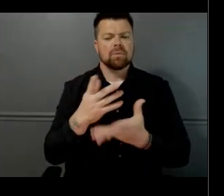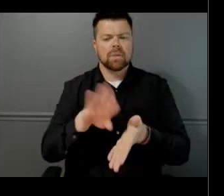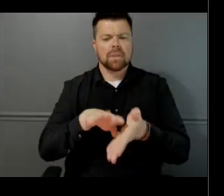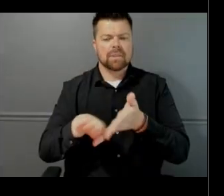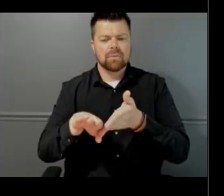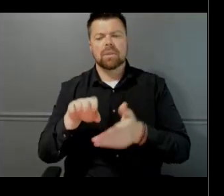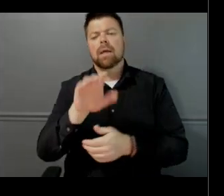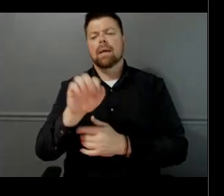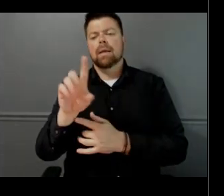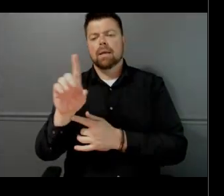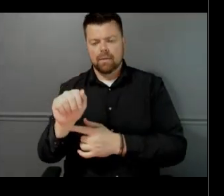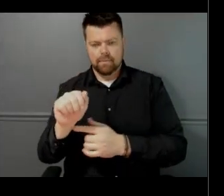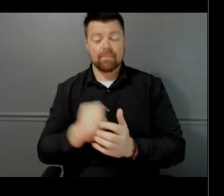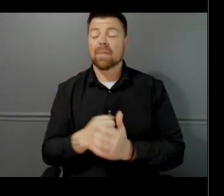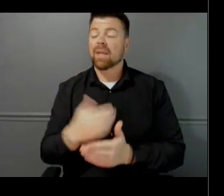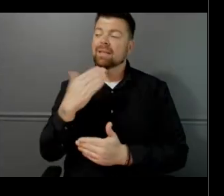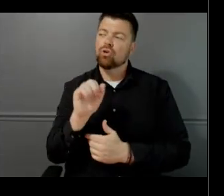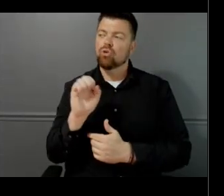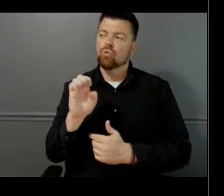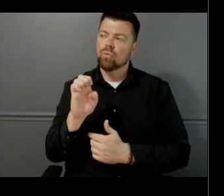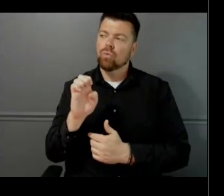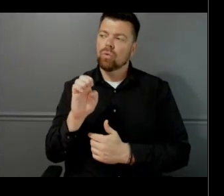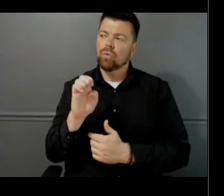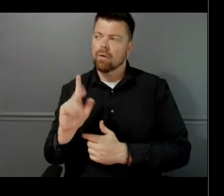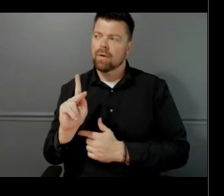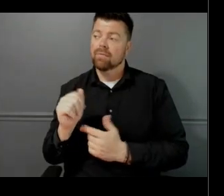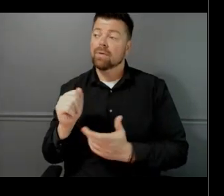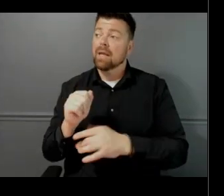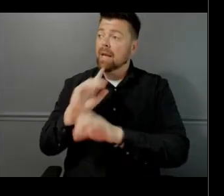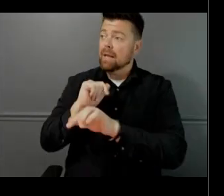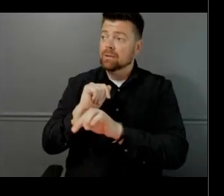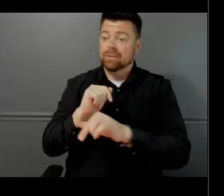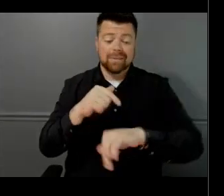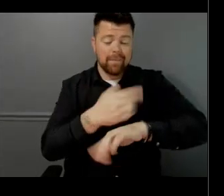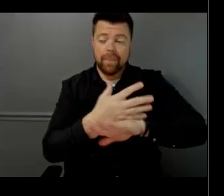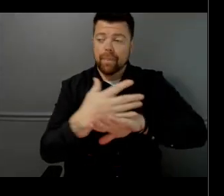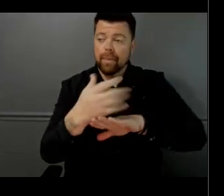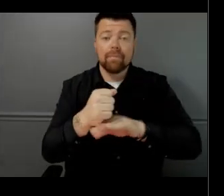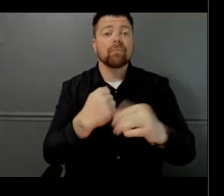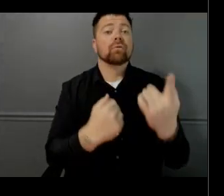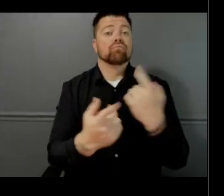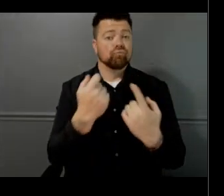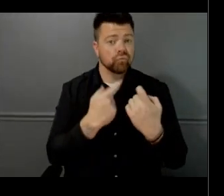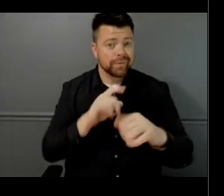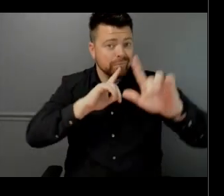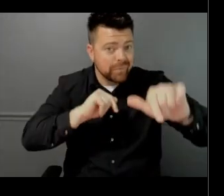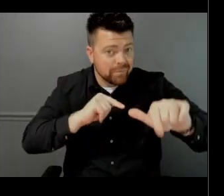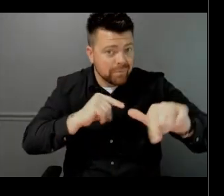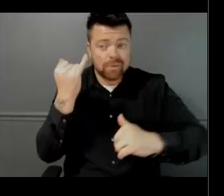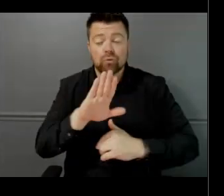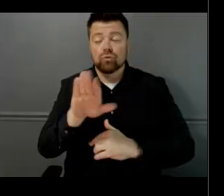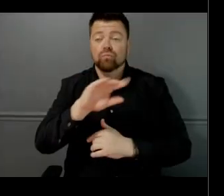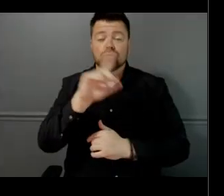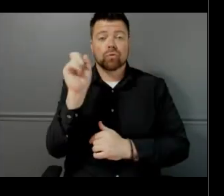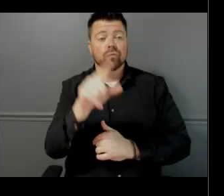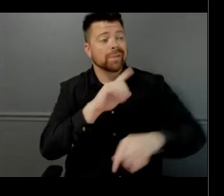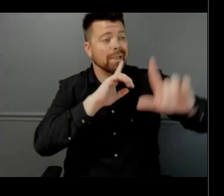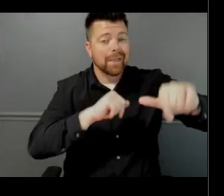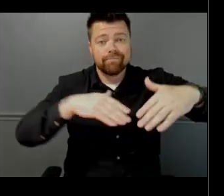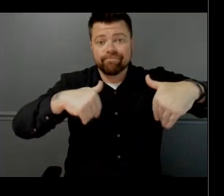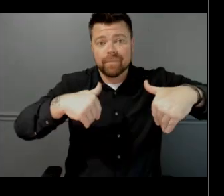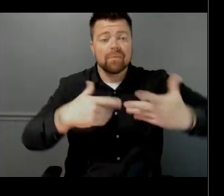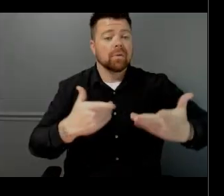Thank you, Eric, for those answers. We don't have time for any more questions, but if you did not have the chance to have your question answered during the live